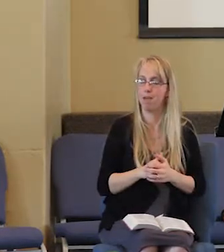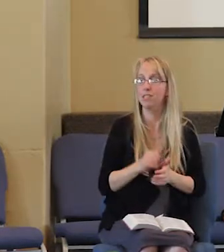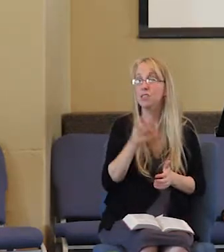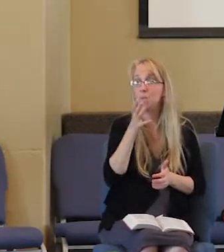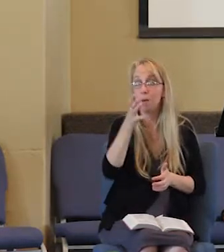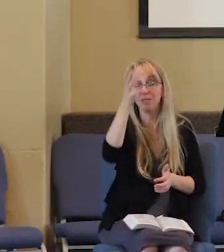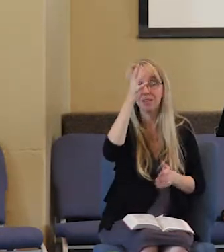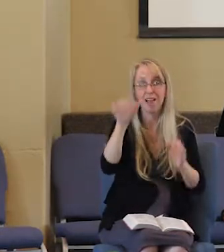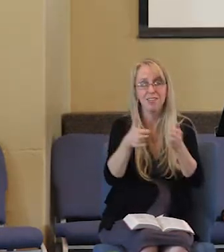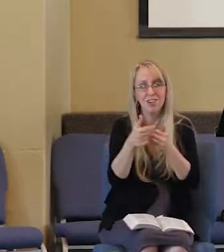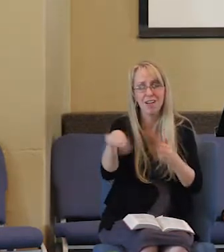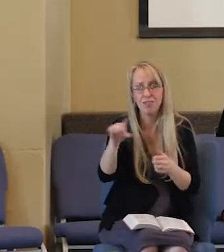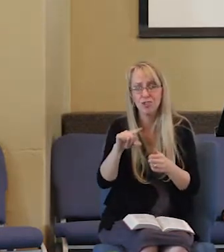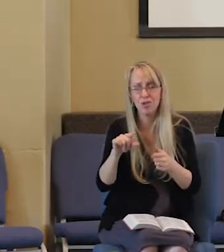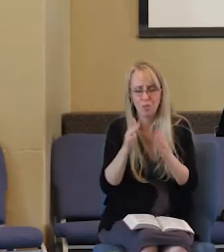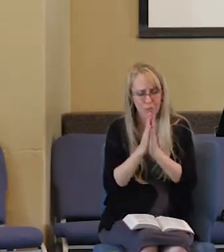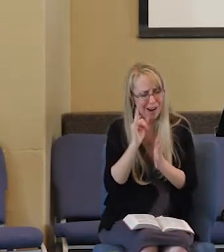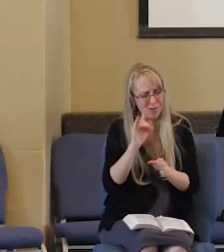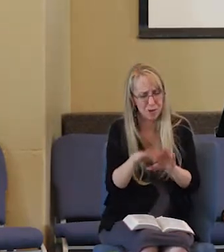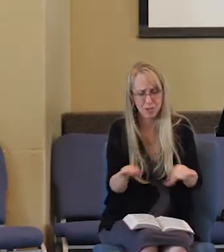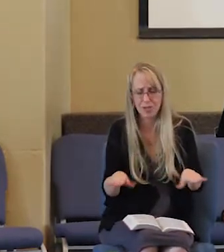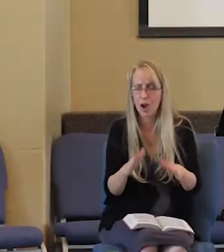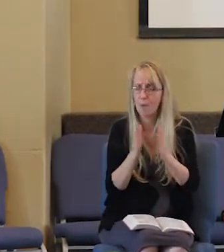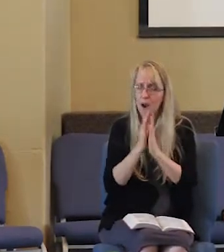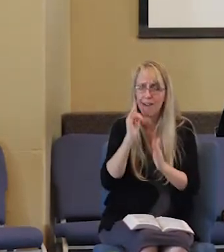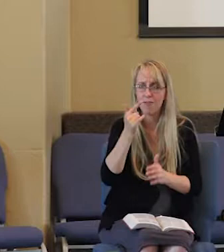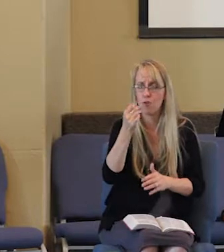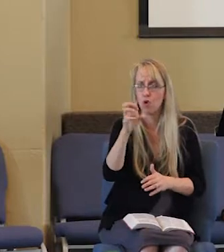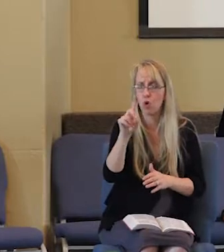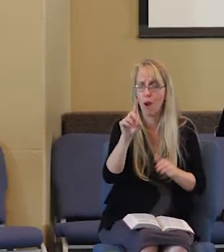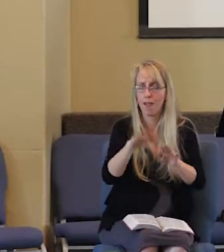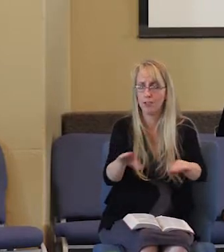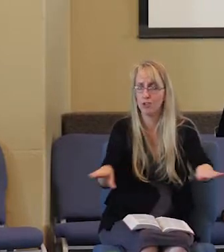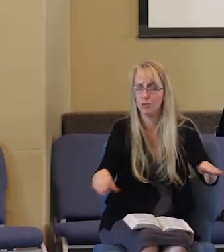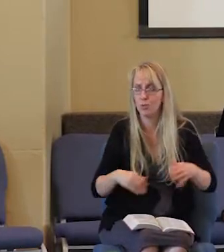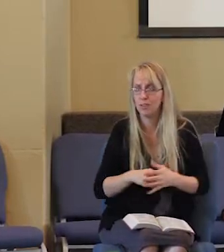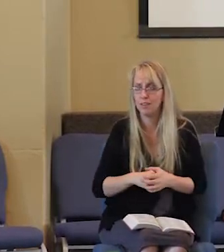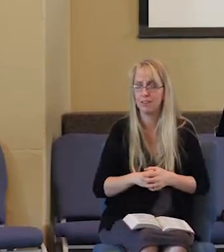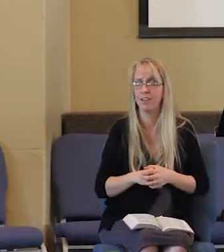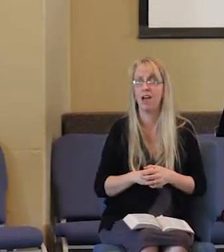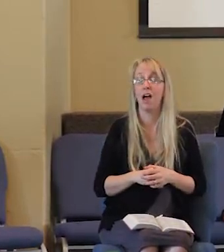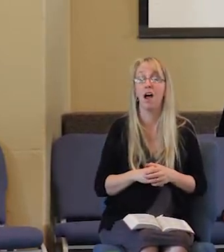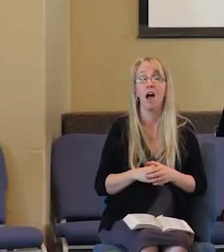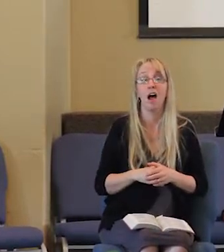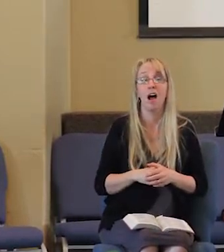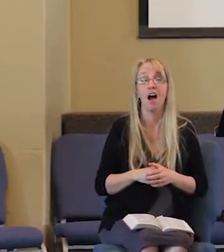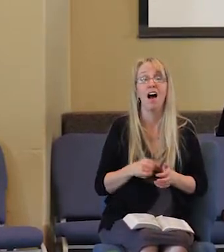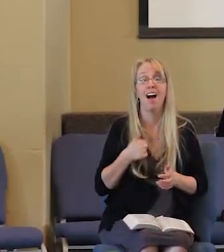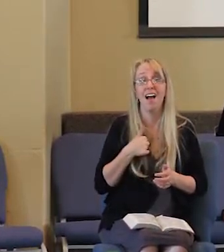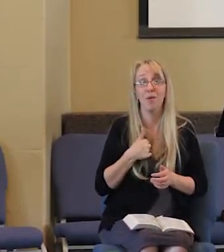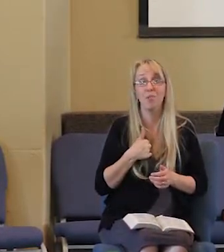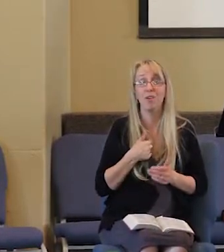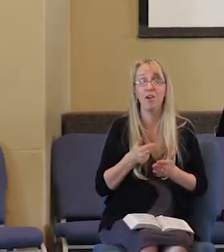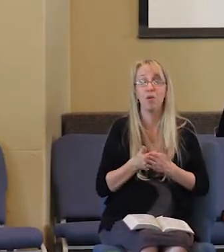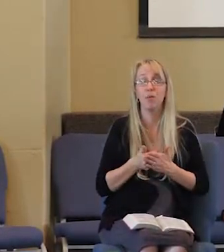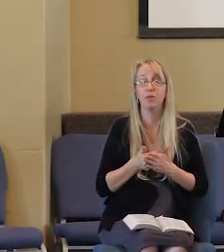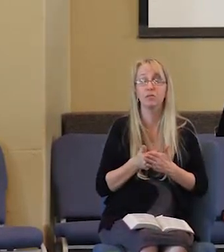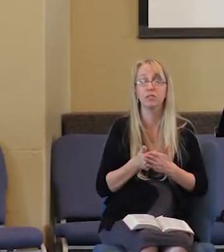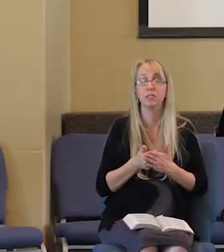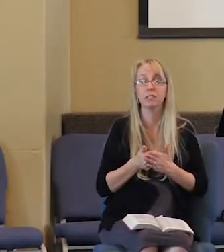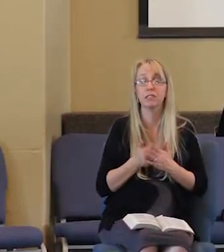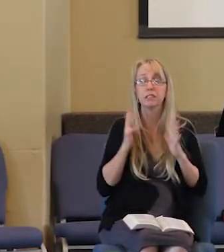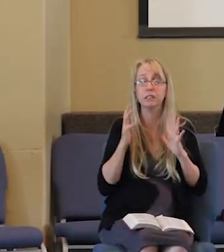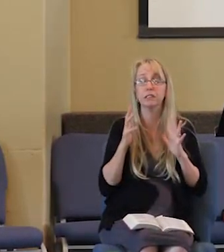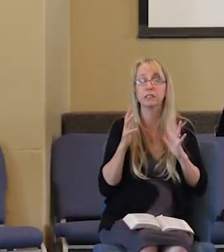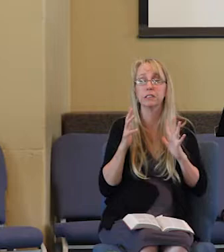So moms and dads, I challenge you. Pray for your kids. Pray for your grandkids. I would be almost beside myself